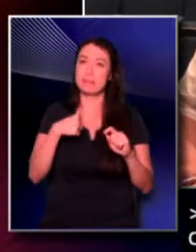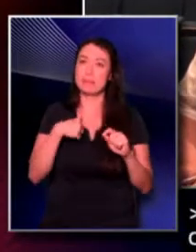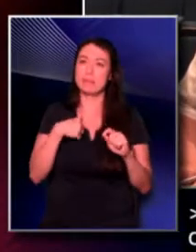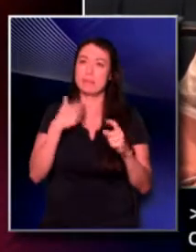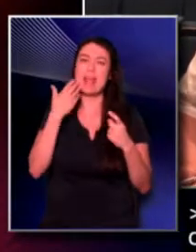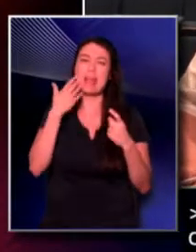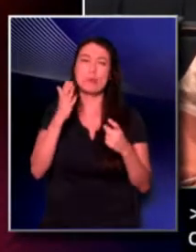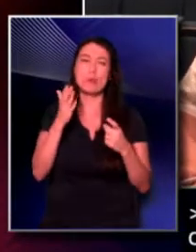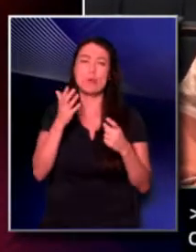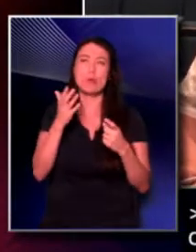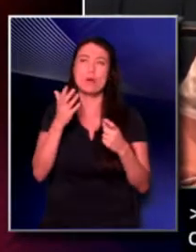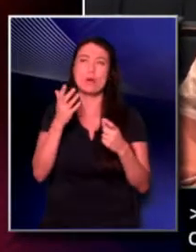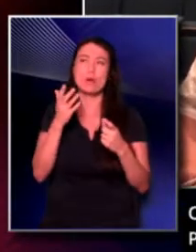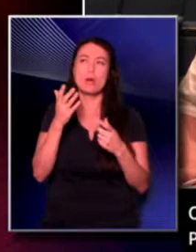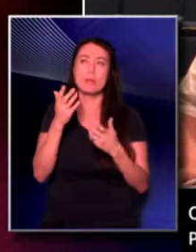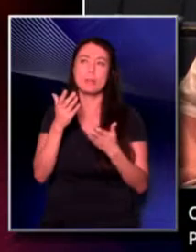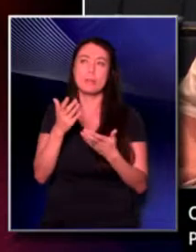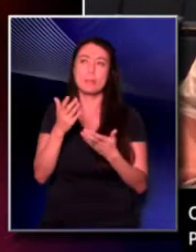Rex,